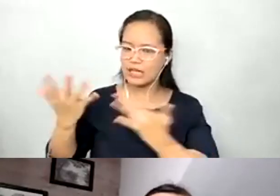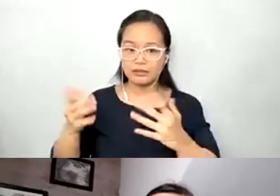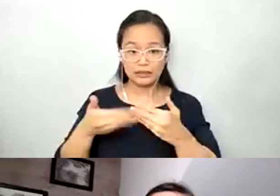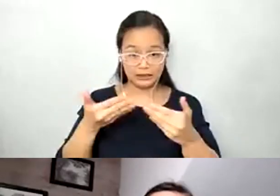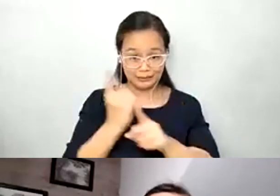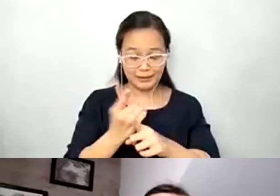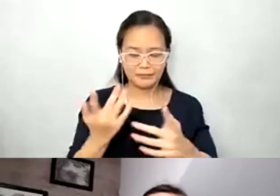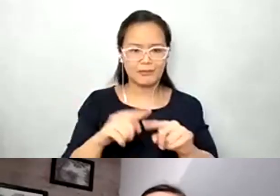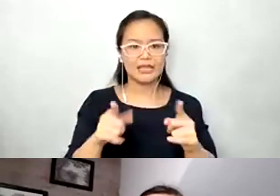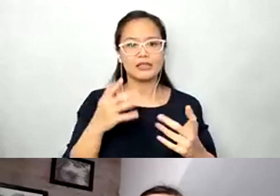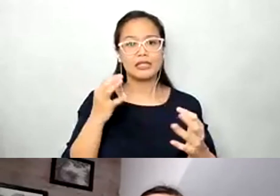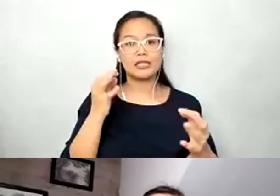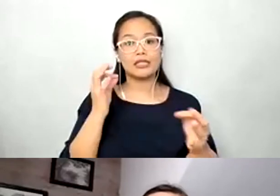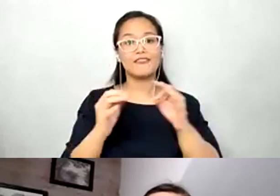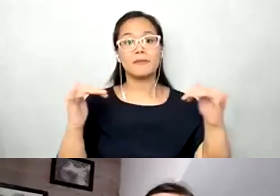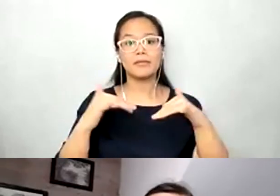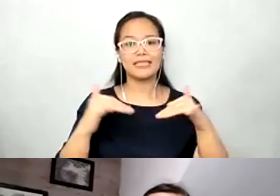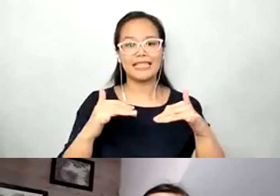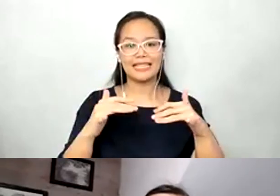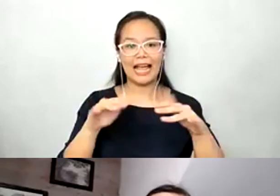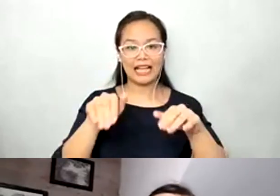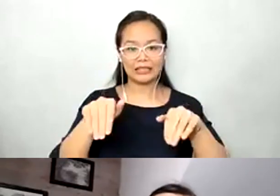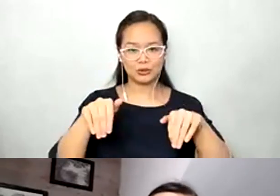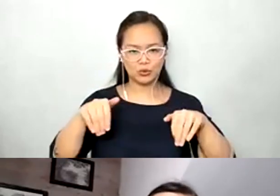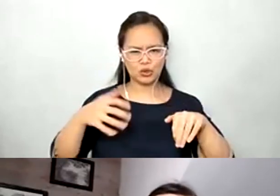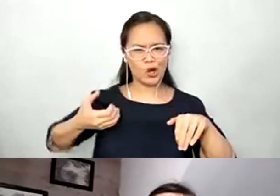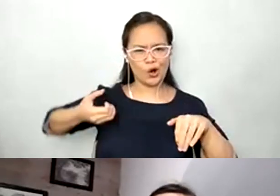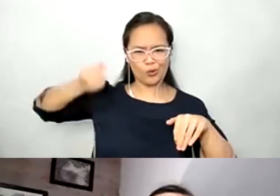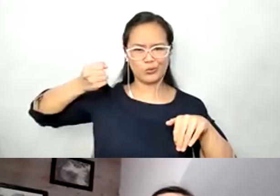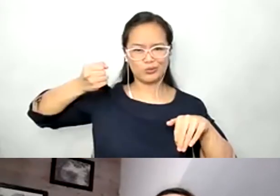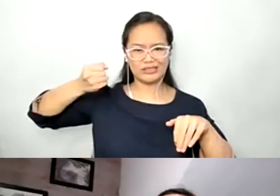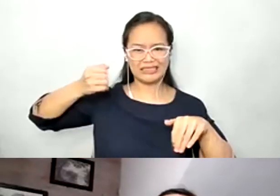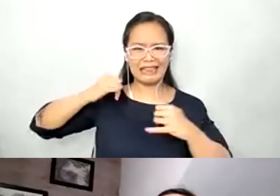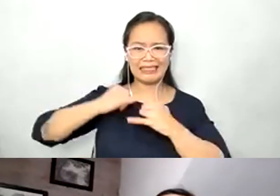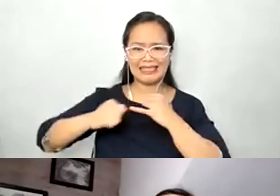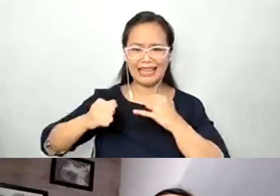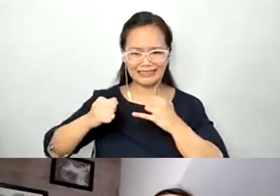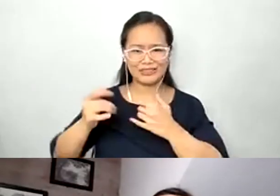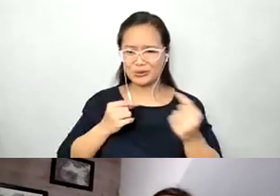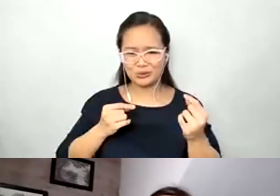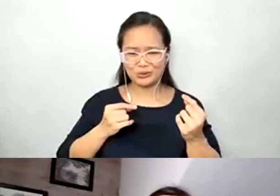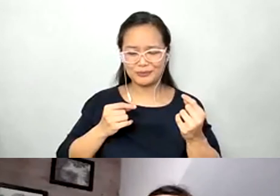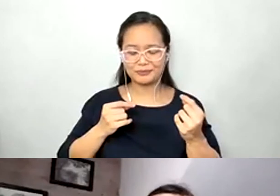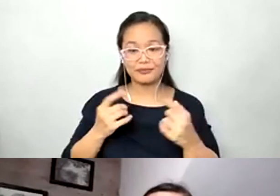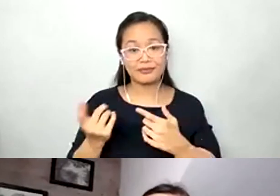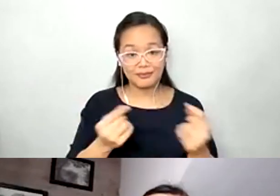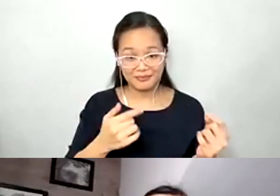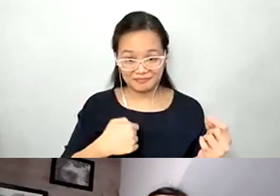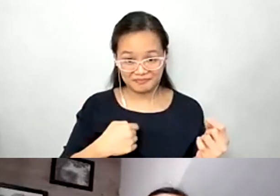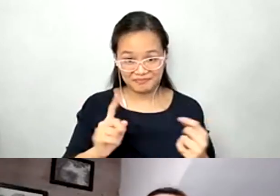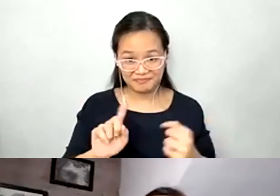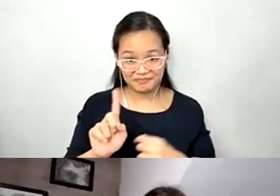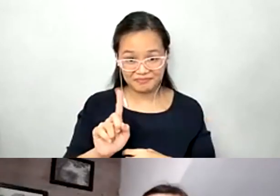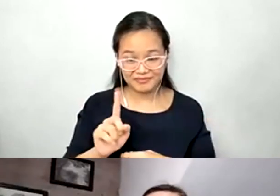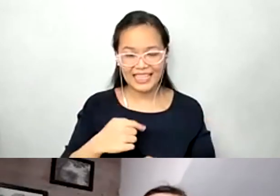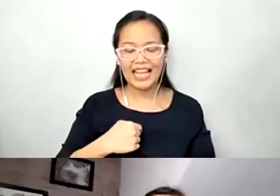last thing that you want to do, that you should do, you know. And so what would I typically do? I would